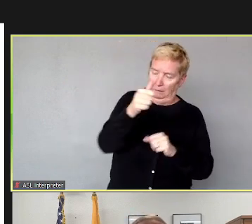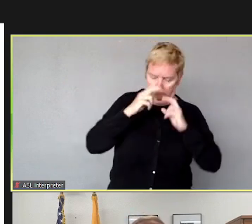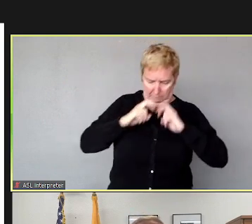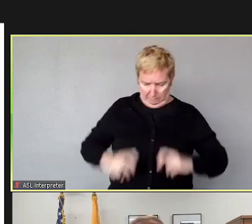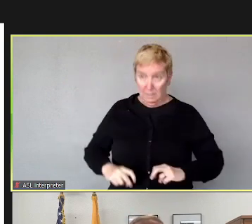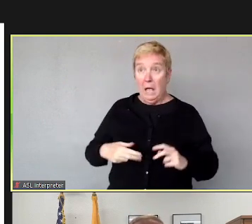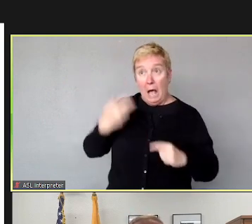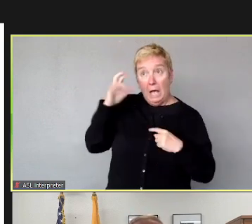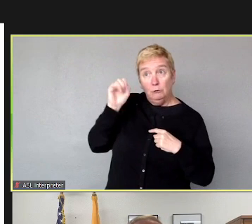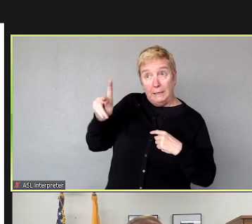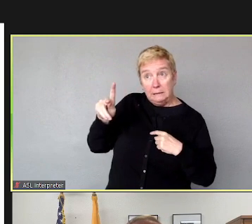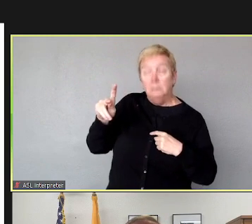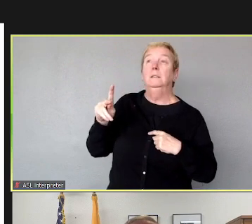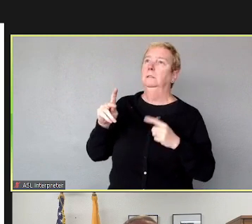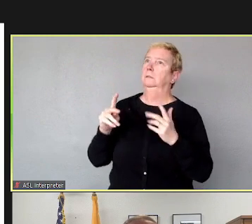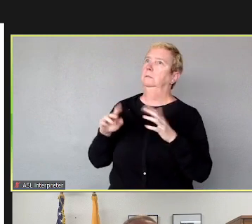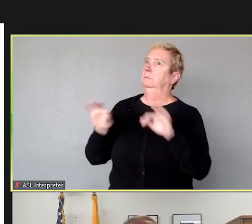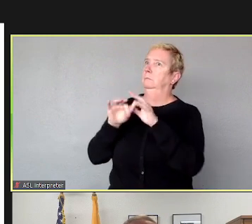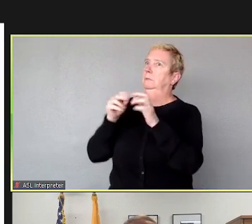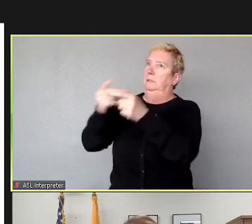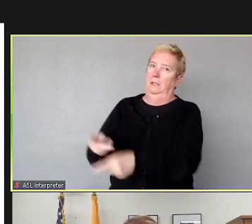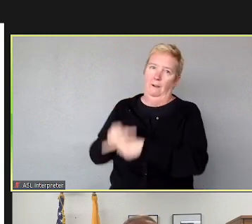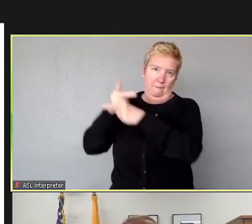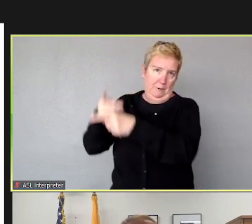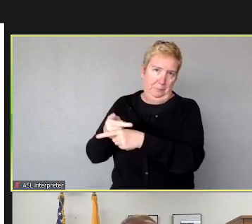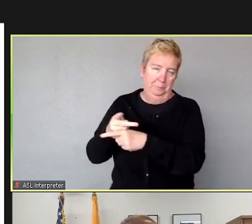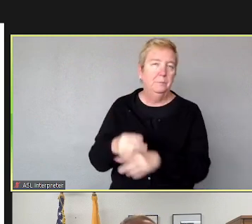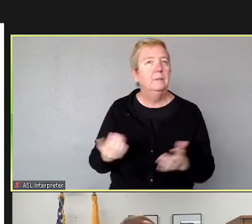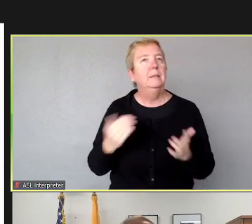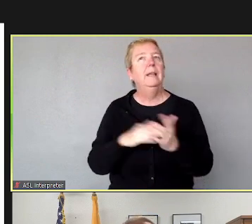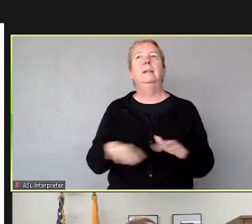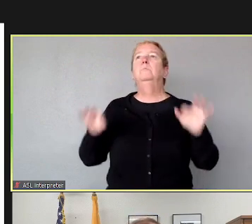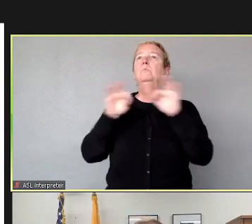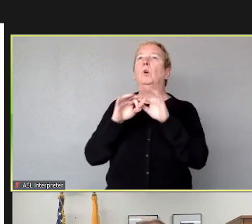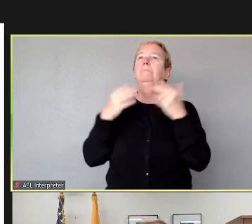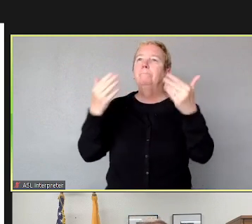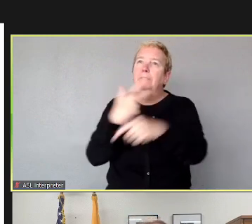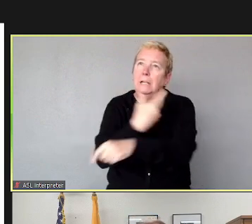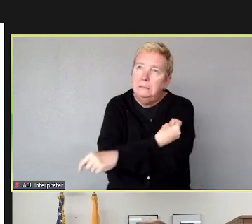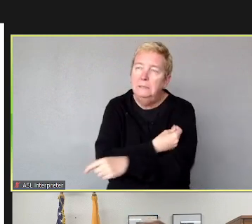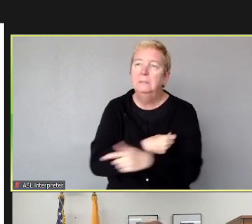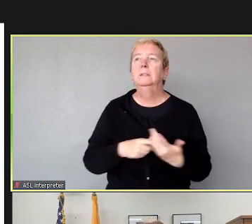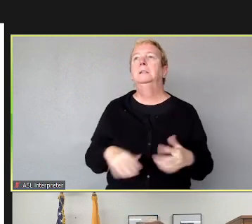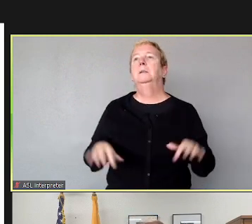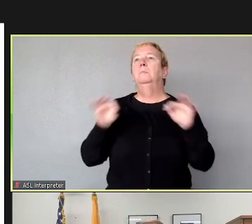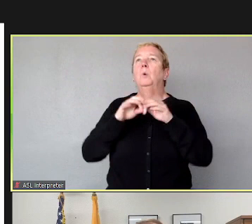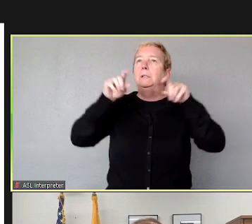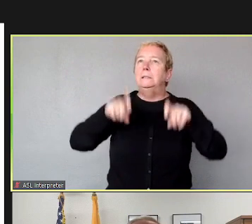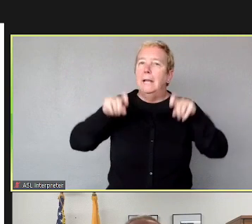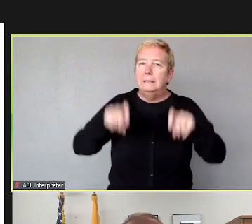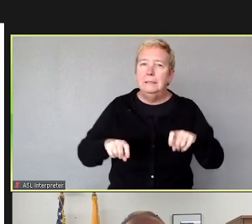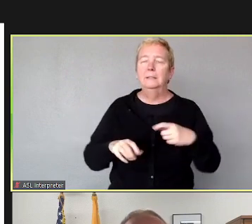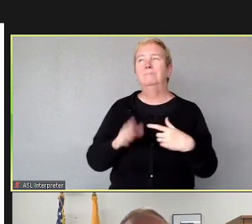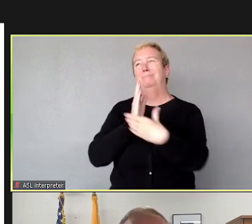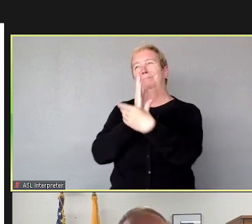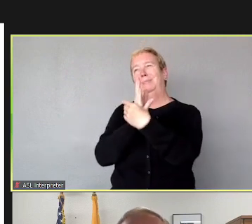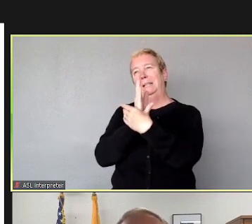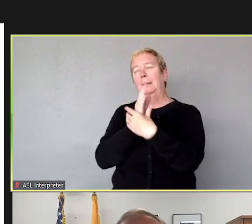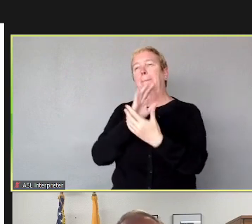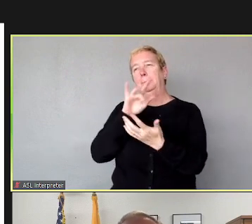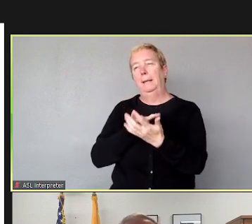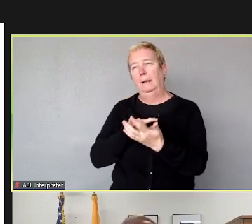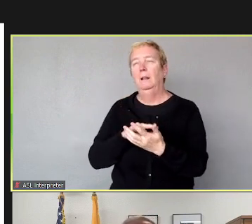side, stay up to date with your vaccines, get tested if you have symptoms. And medium is in the middle. I won't read it. Of course, you can choose